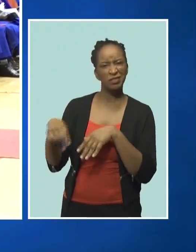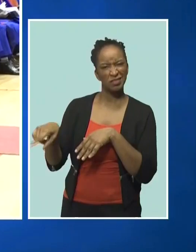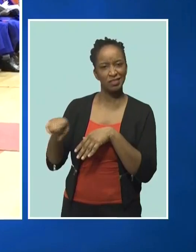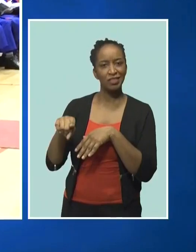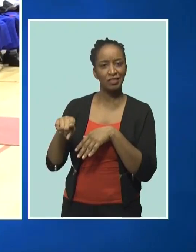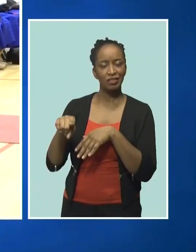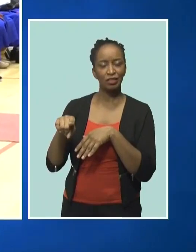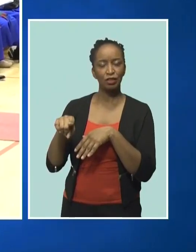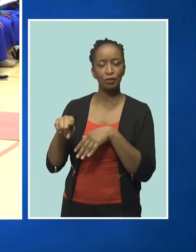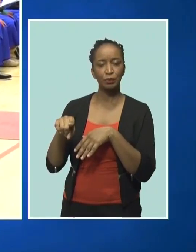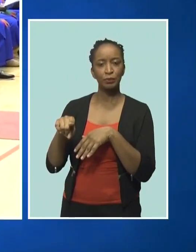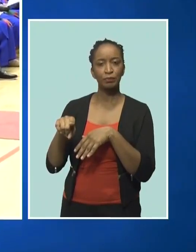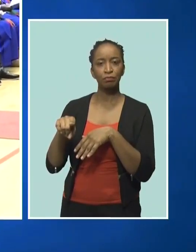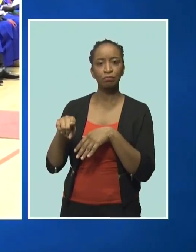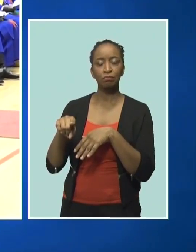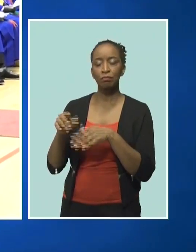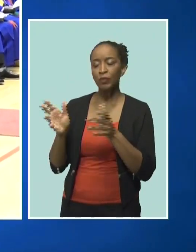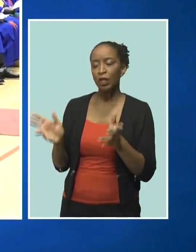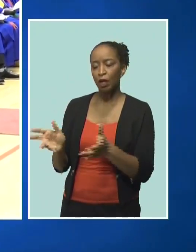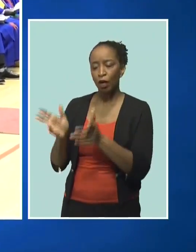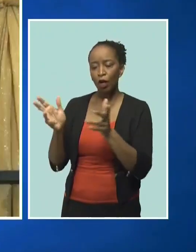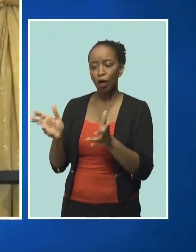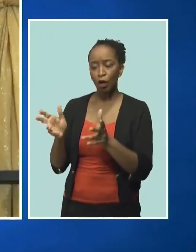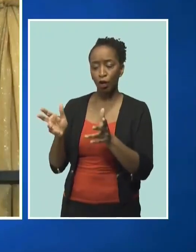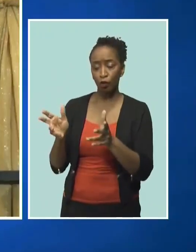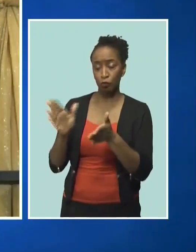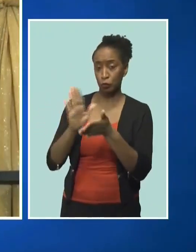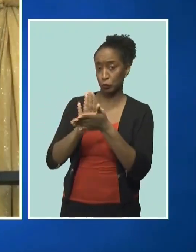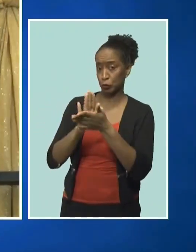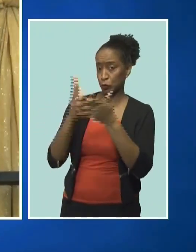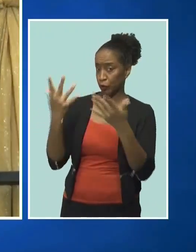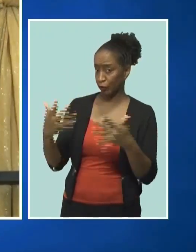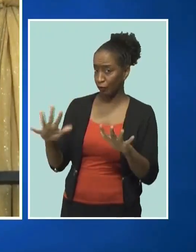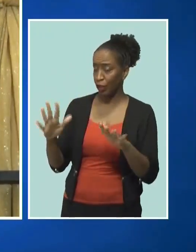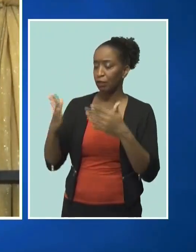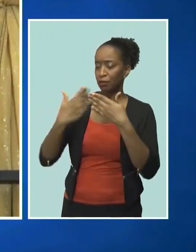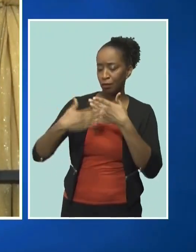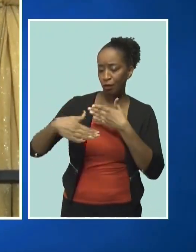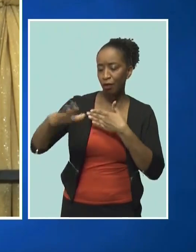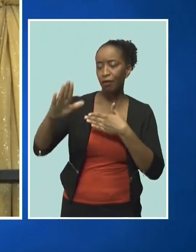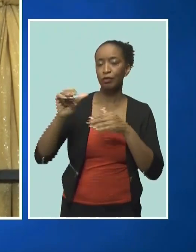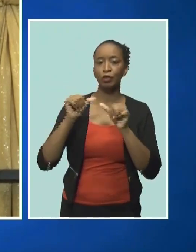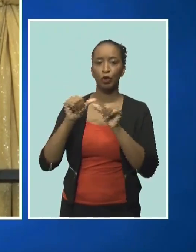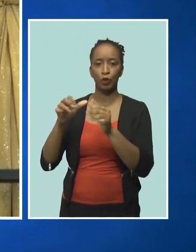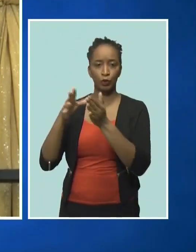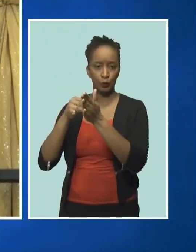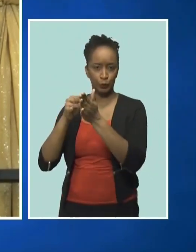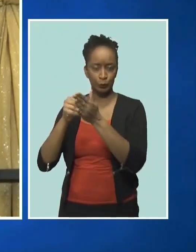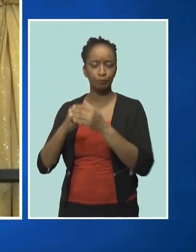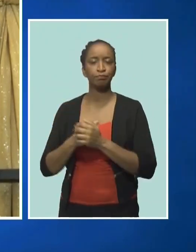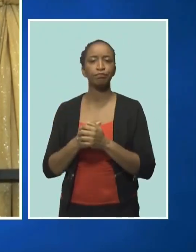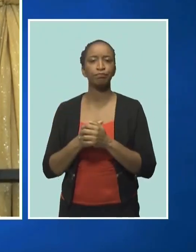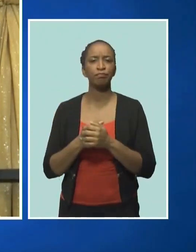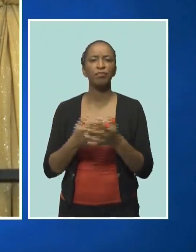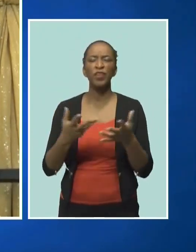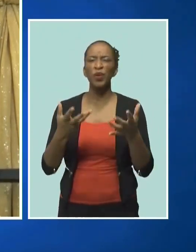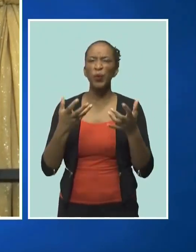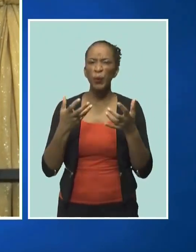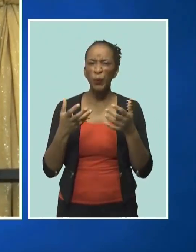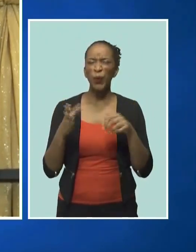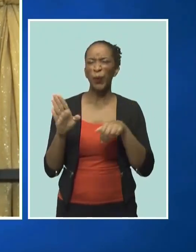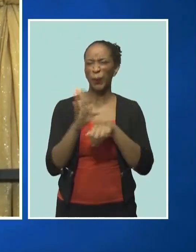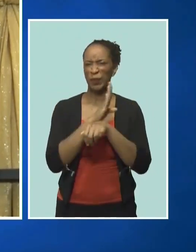the promotion of lifelong learning. If we are going to attract new investment that will bring jobs that